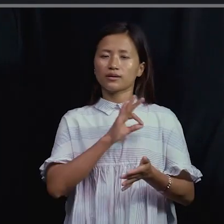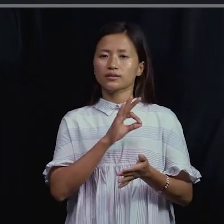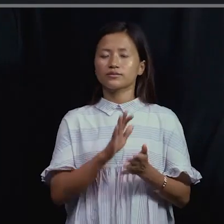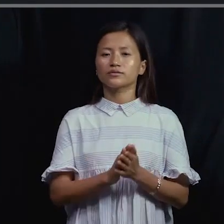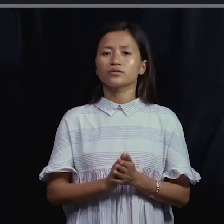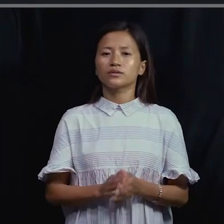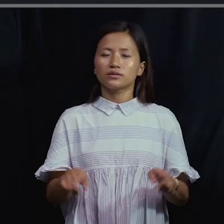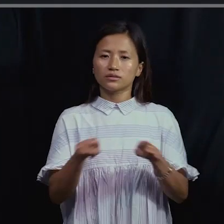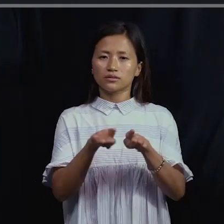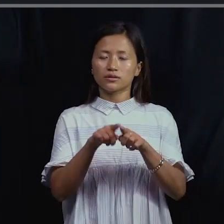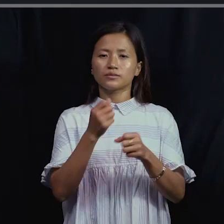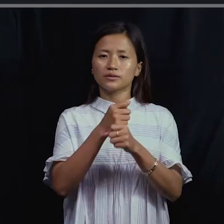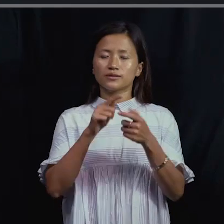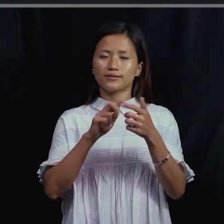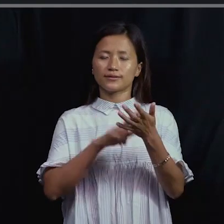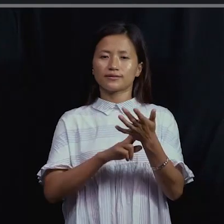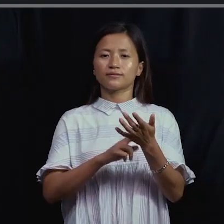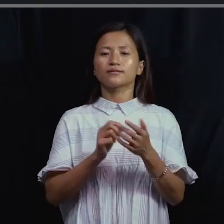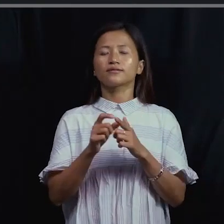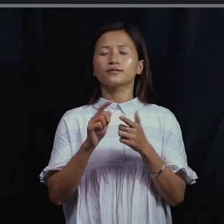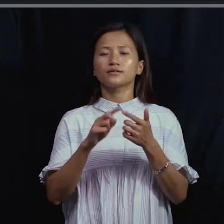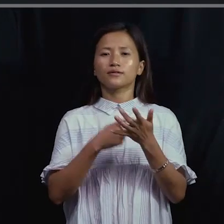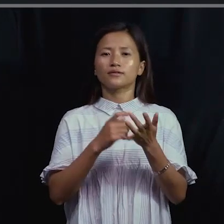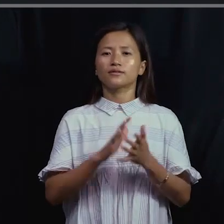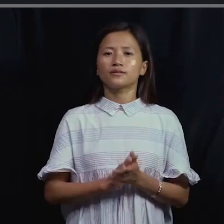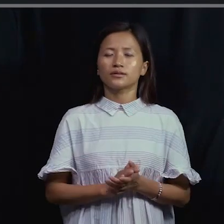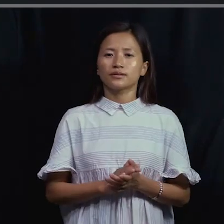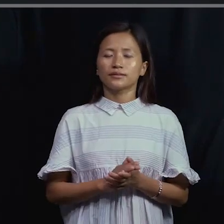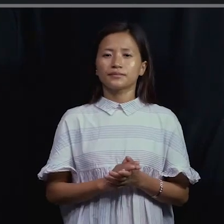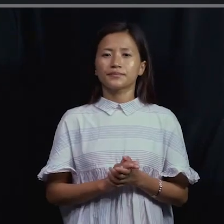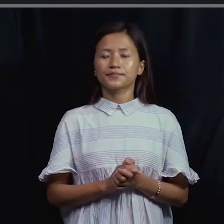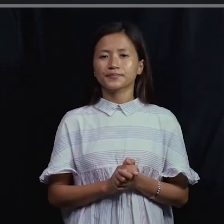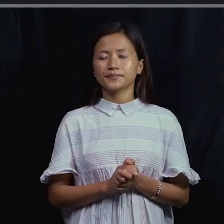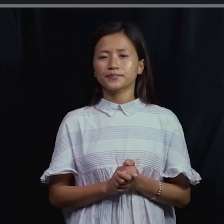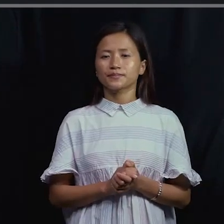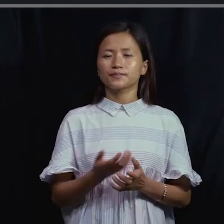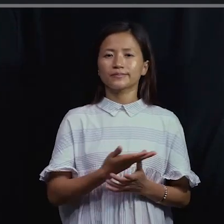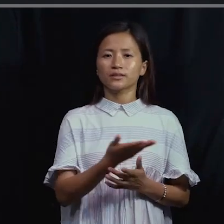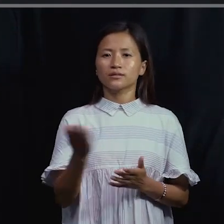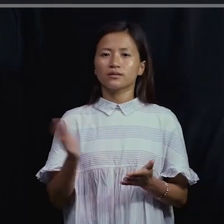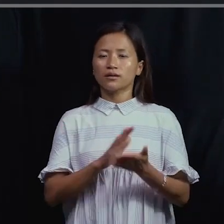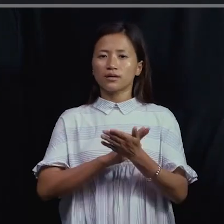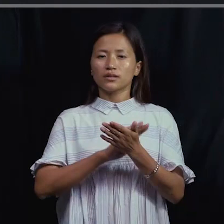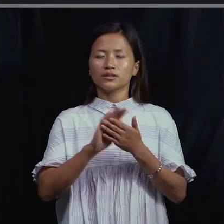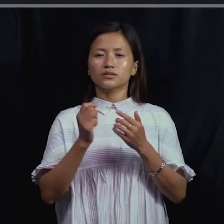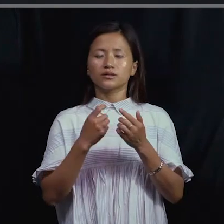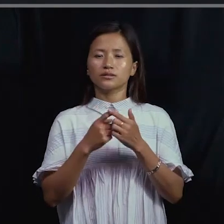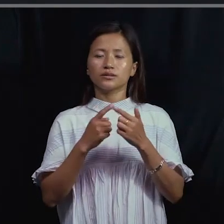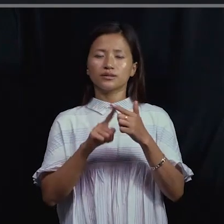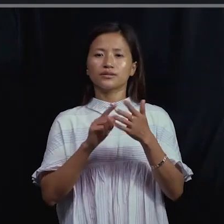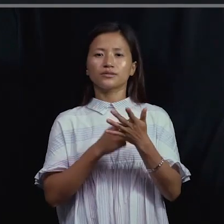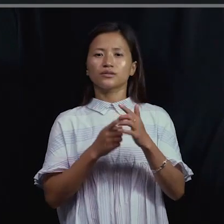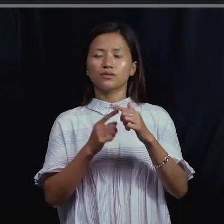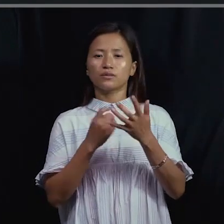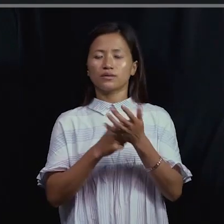the same gender. That means liking among friends, okay? And then there is also heterosexuality. So what